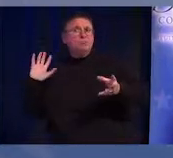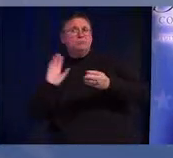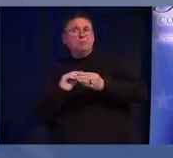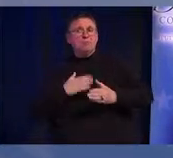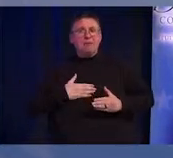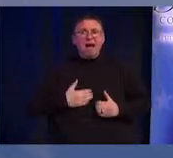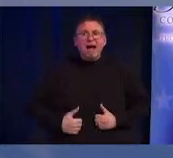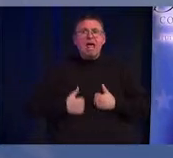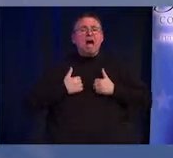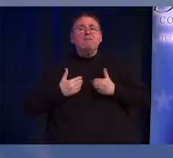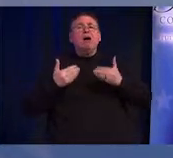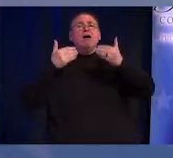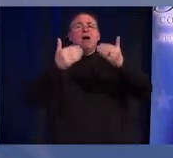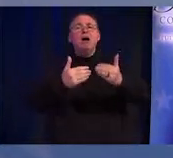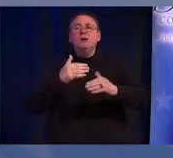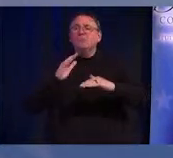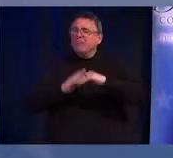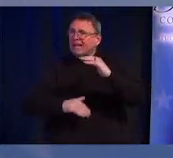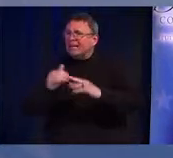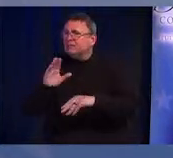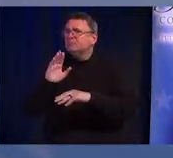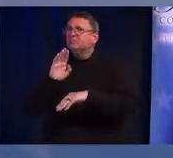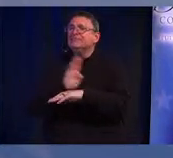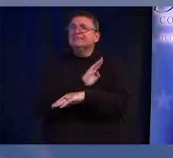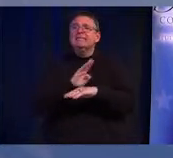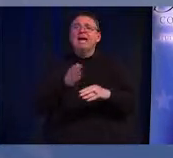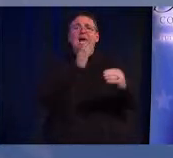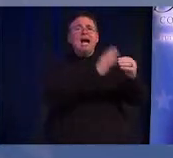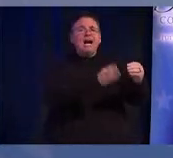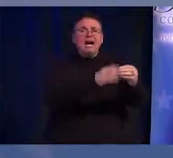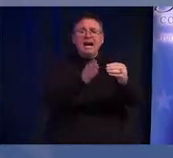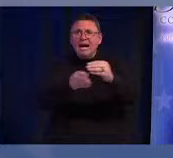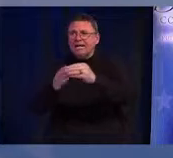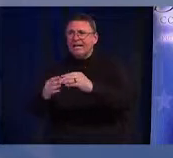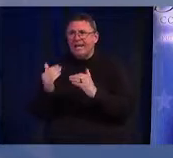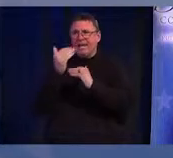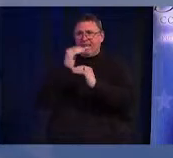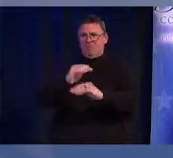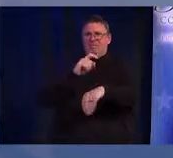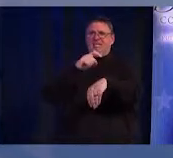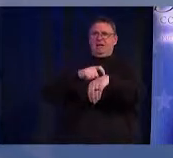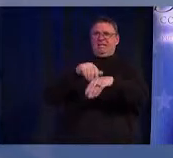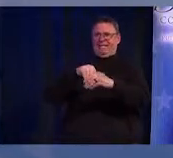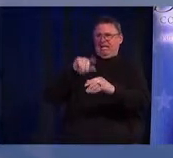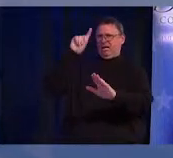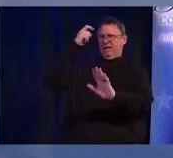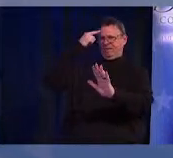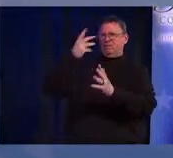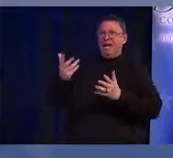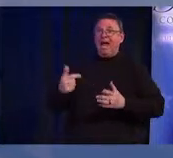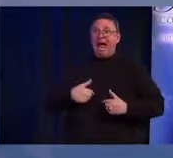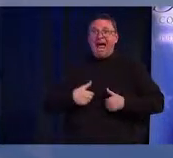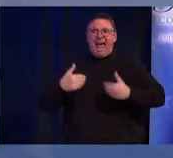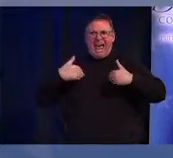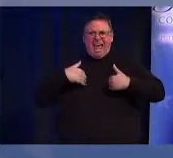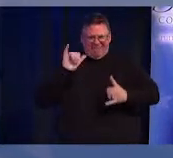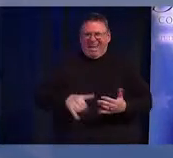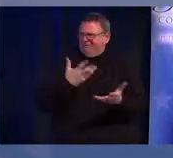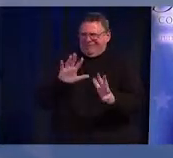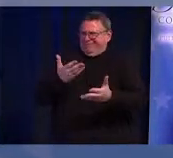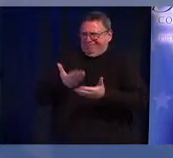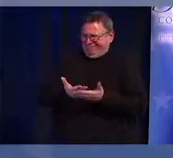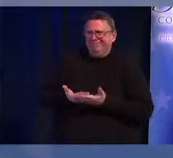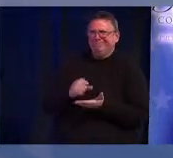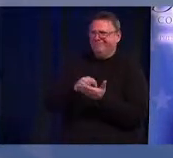along building a business and getting things done in a limited time you've been in government, I've got the record. Neither one